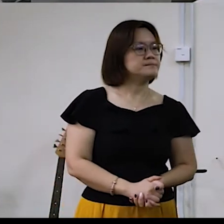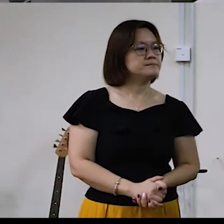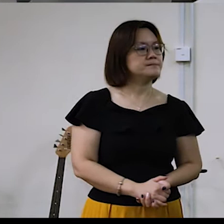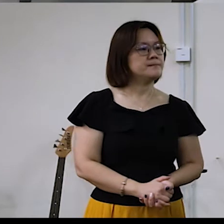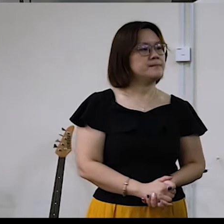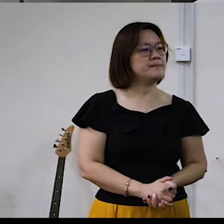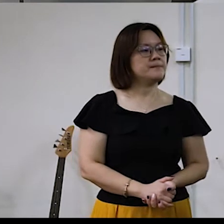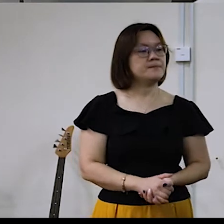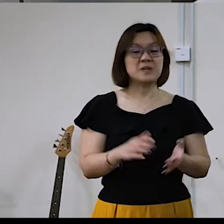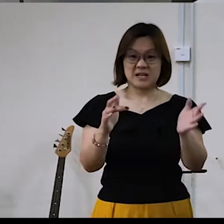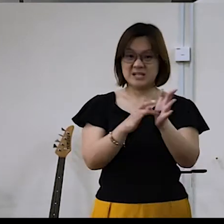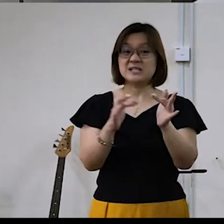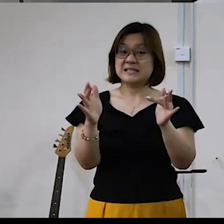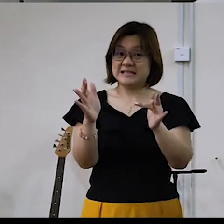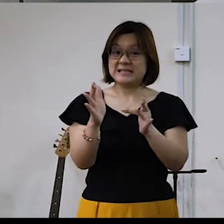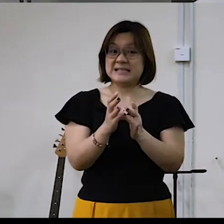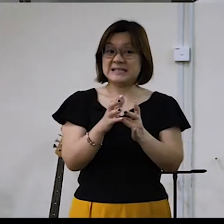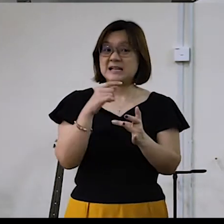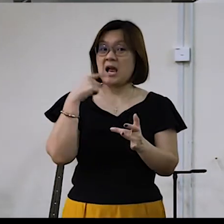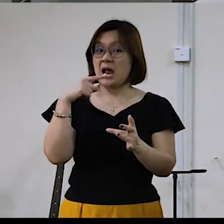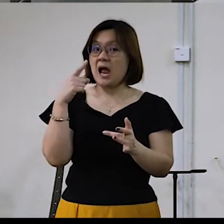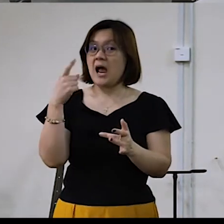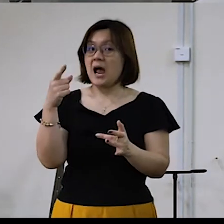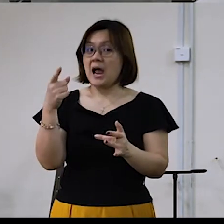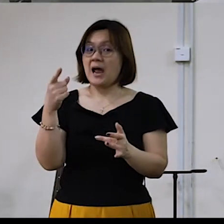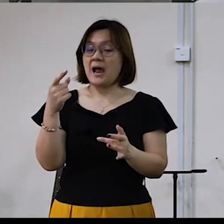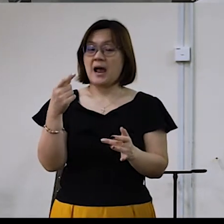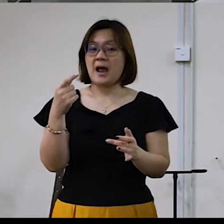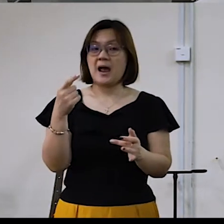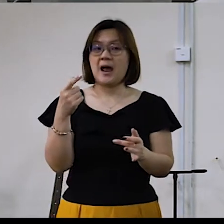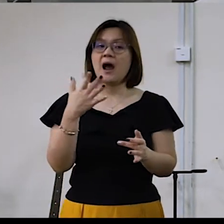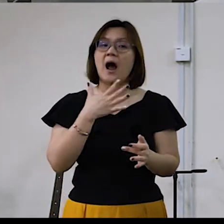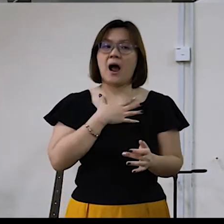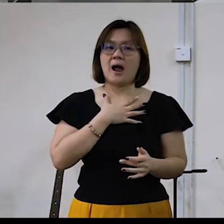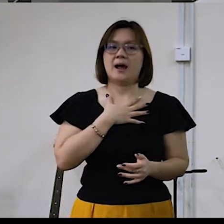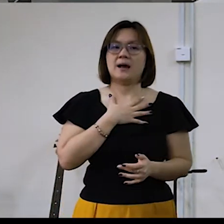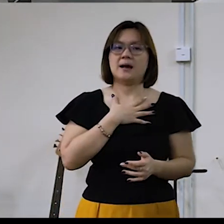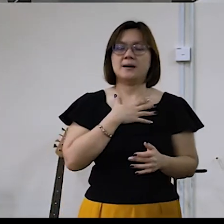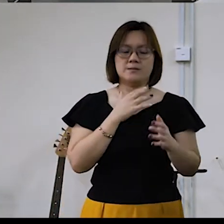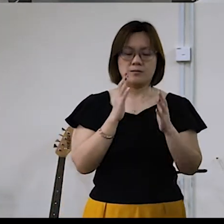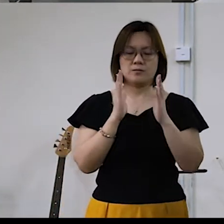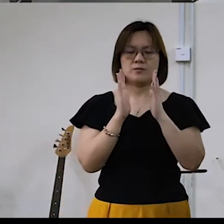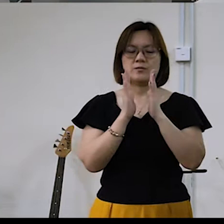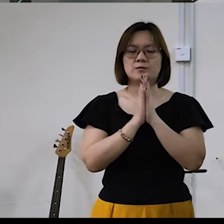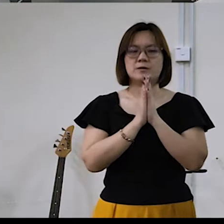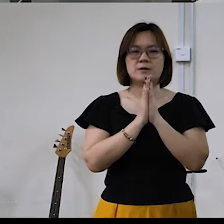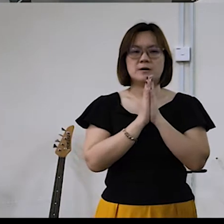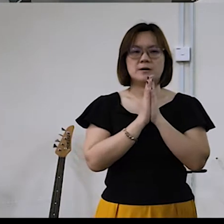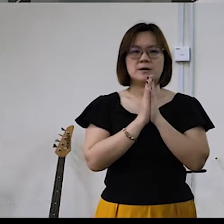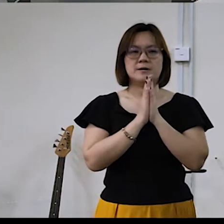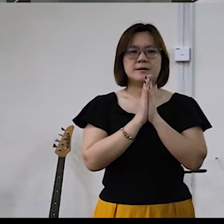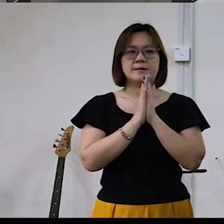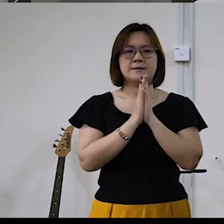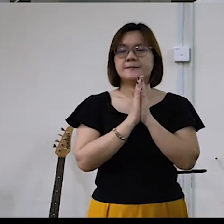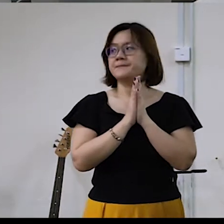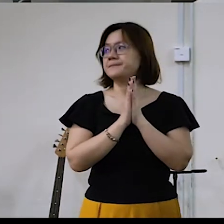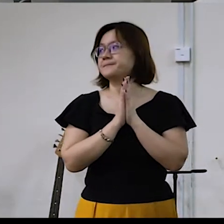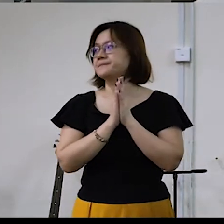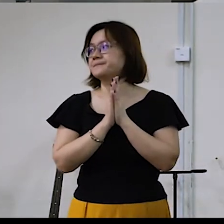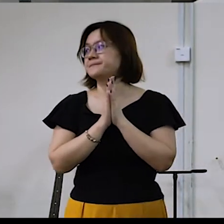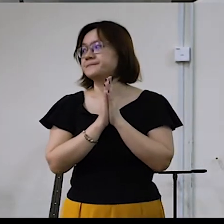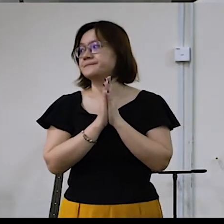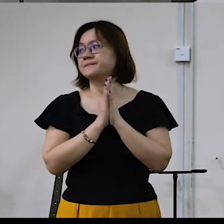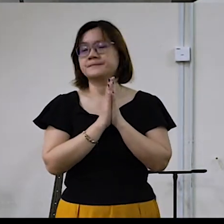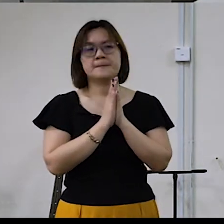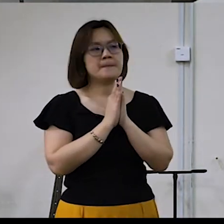Father. Jesus says, I will pray. Everybody say, Jesus is praying. Do you know that? Do you know that? When you become